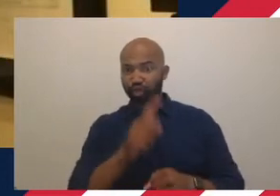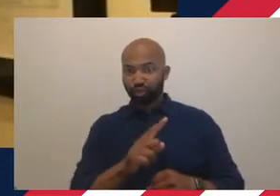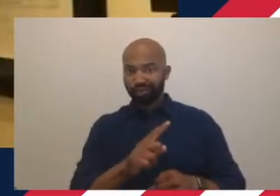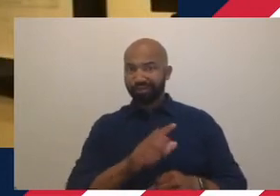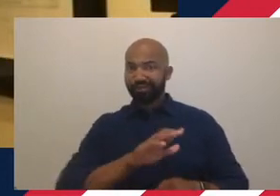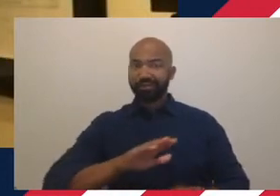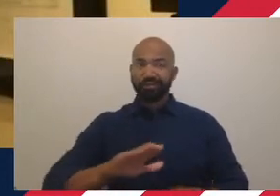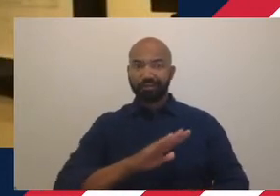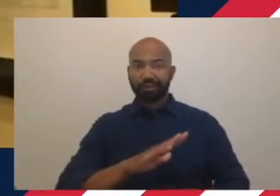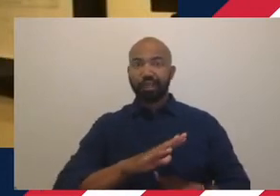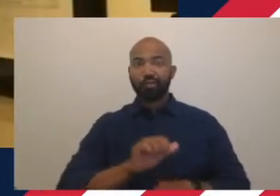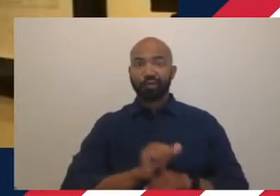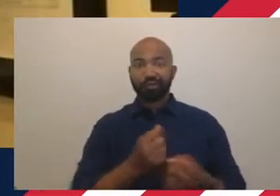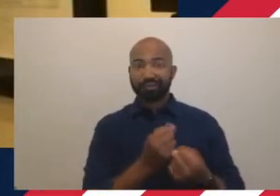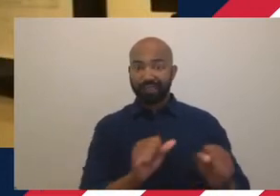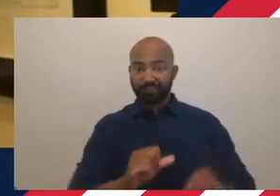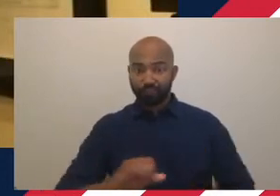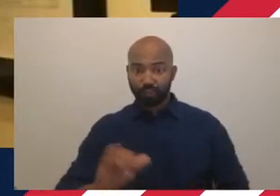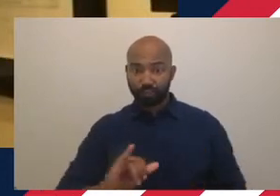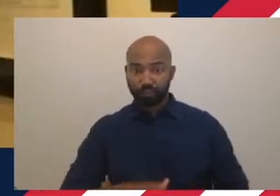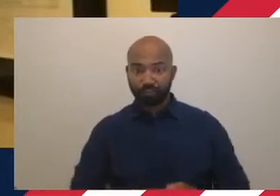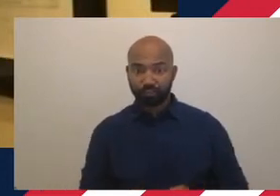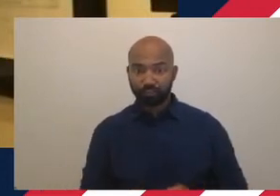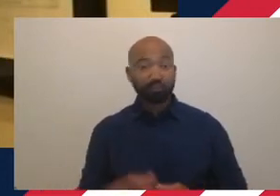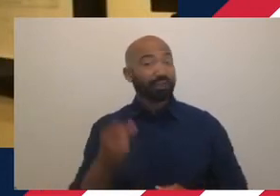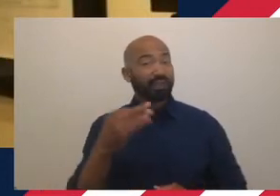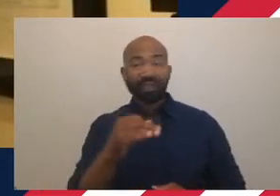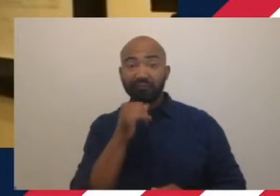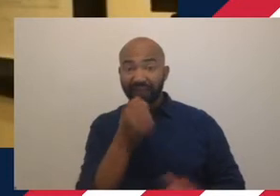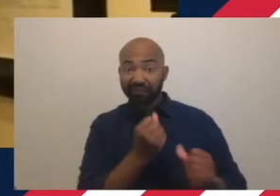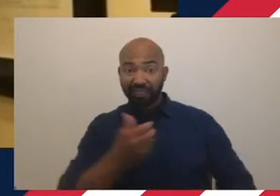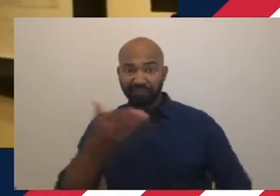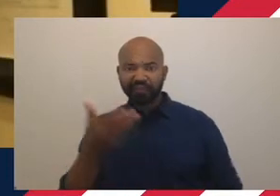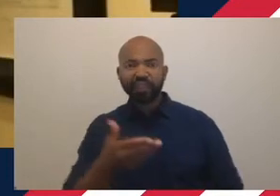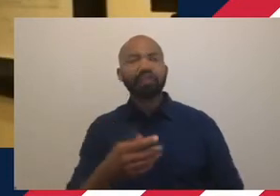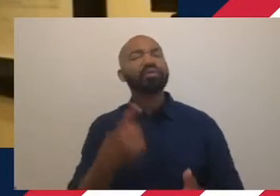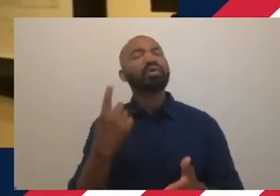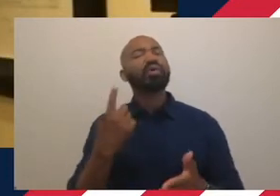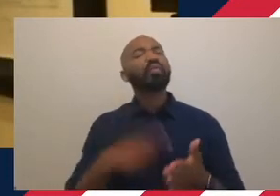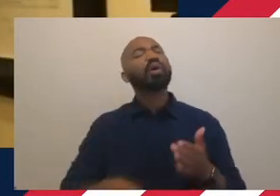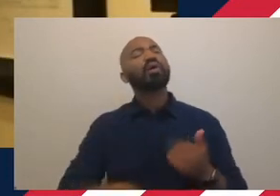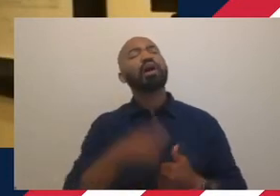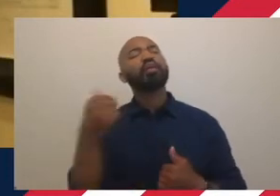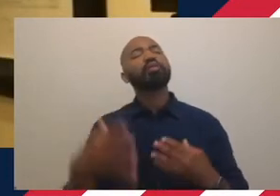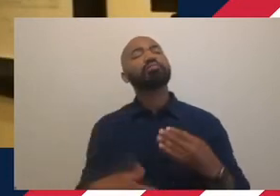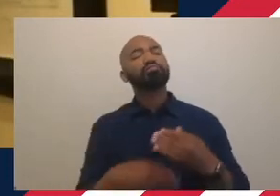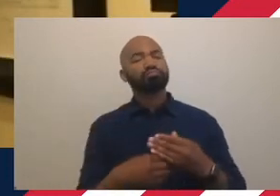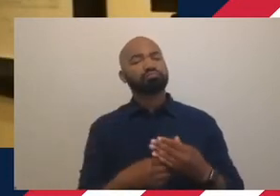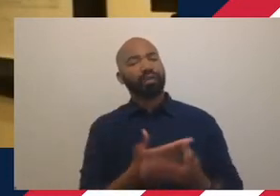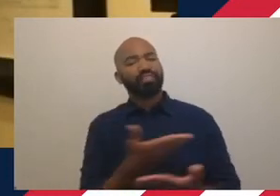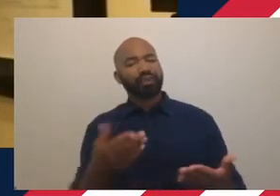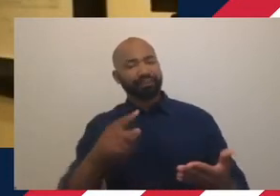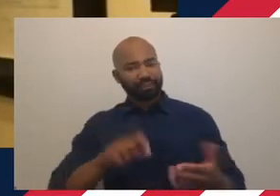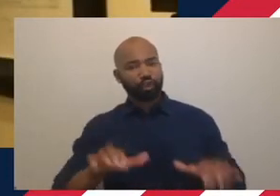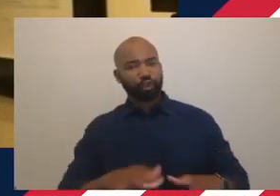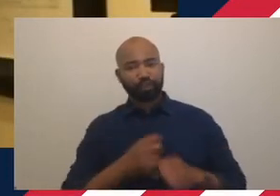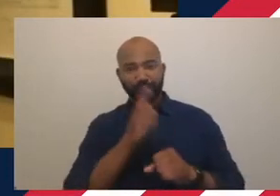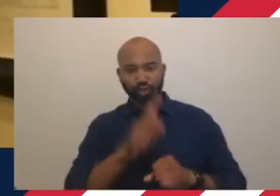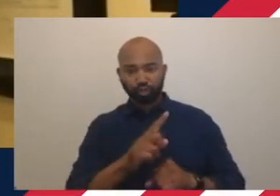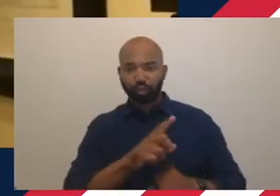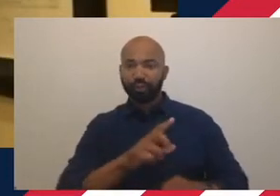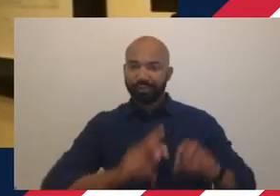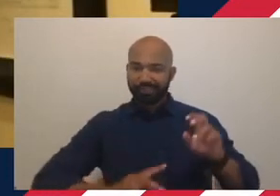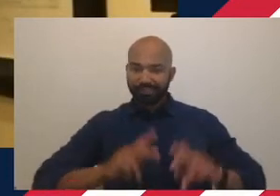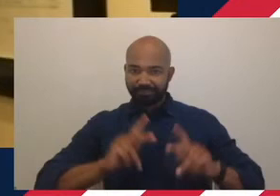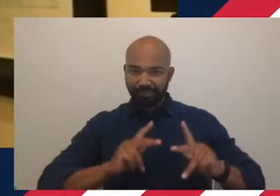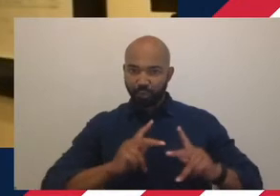safety. And if not, what additional steps do you think the major meatpacking facilities need to take beyond those that you've